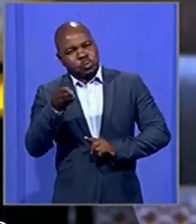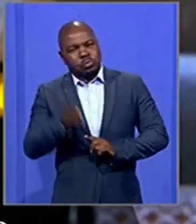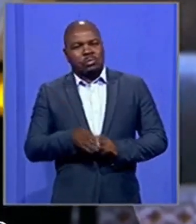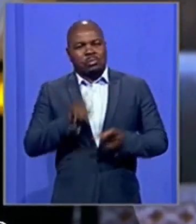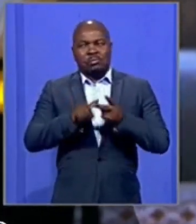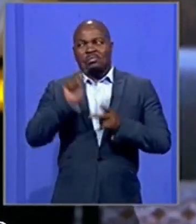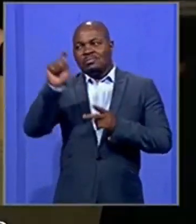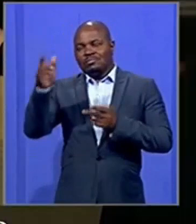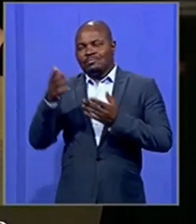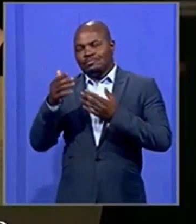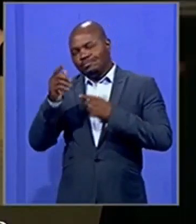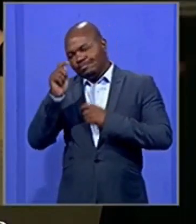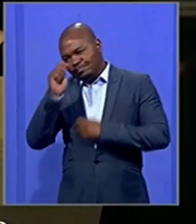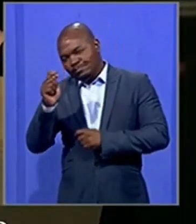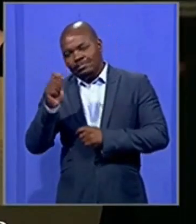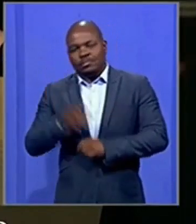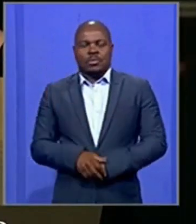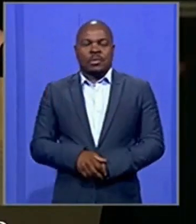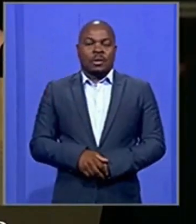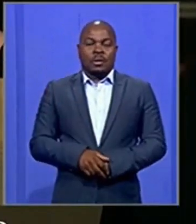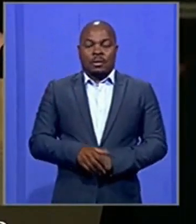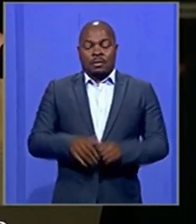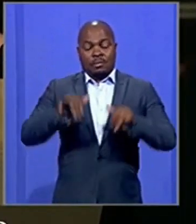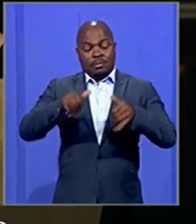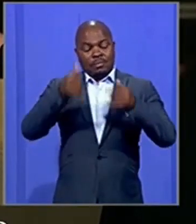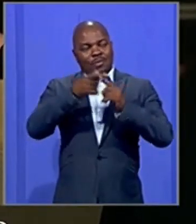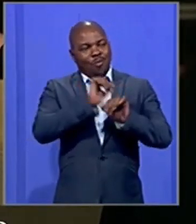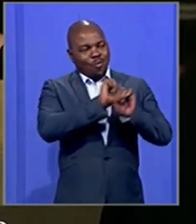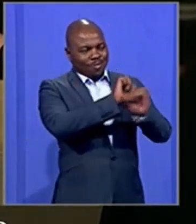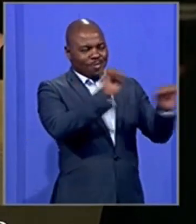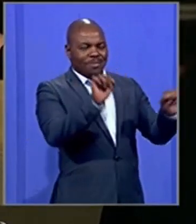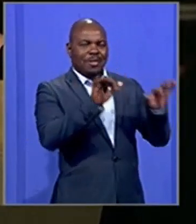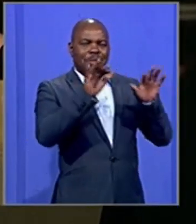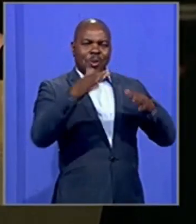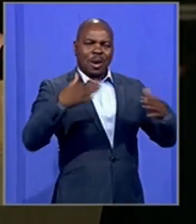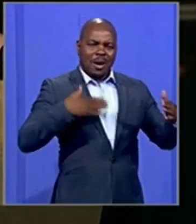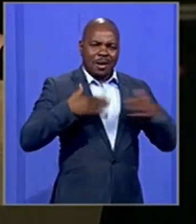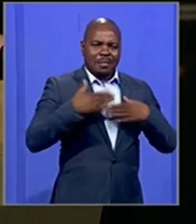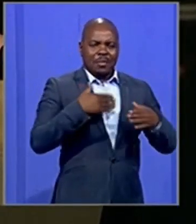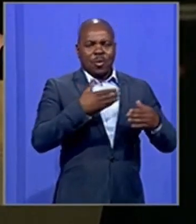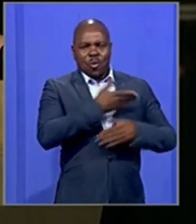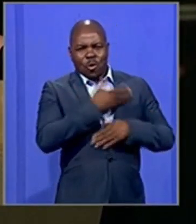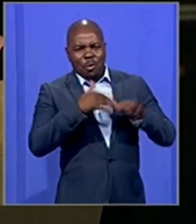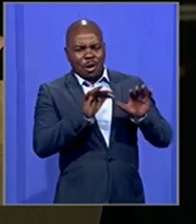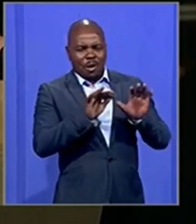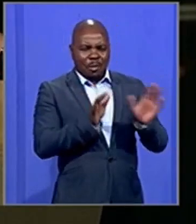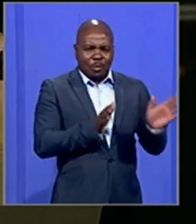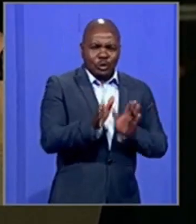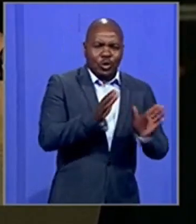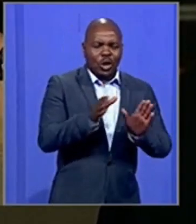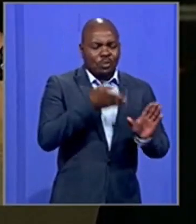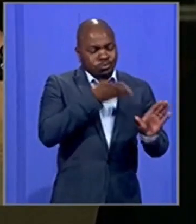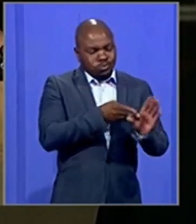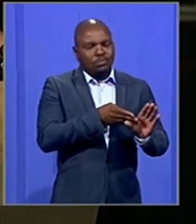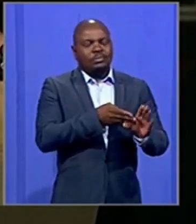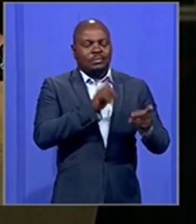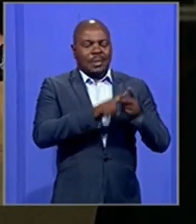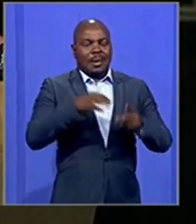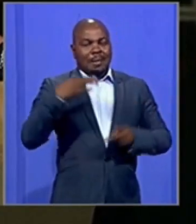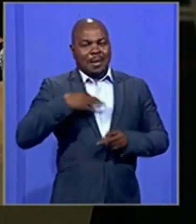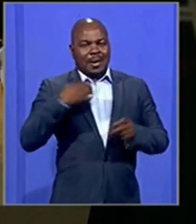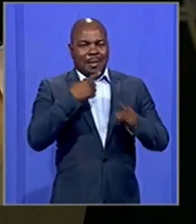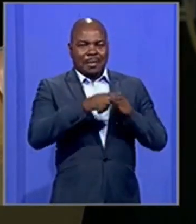tsela ye. This is for all of you, for all the administrators that work in women's football, but most importantly for the Banyana